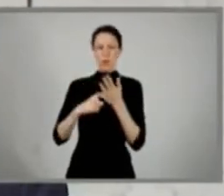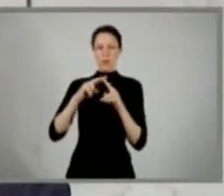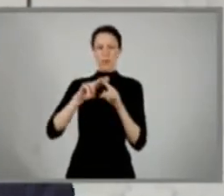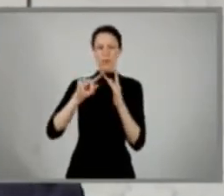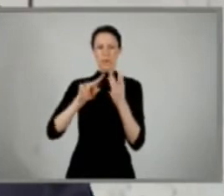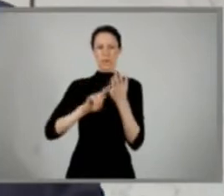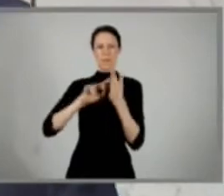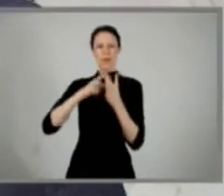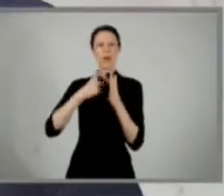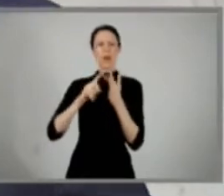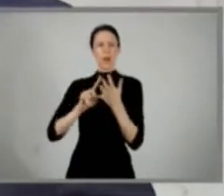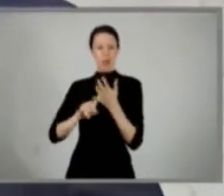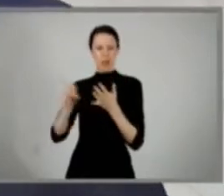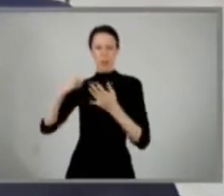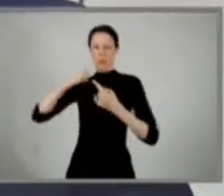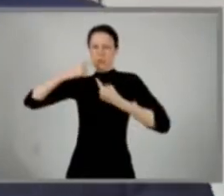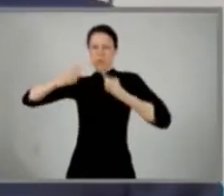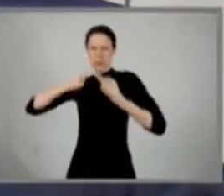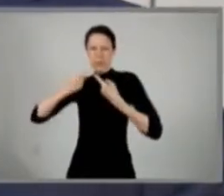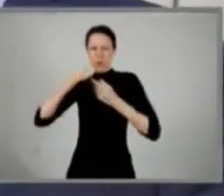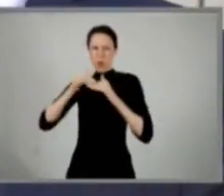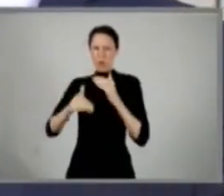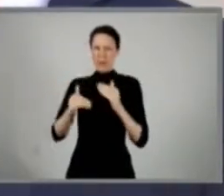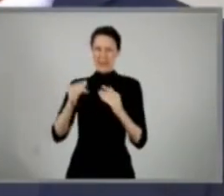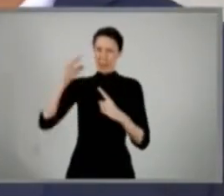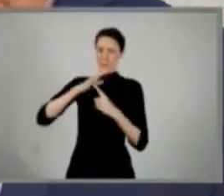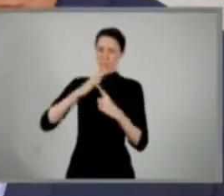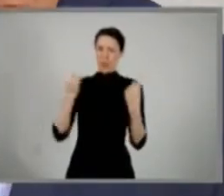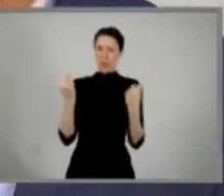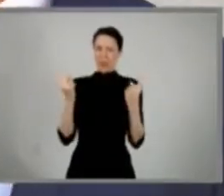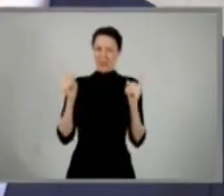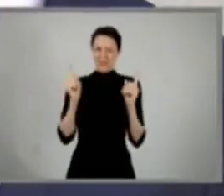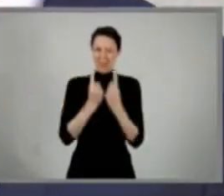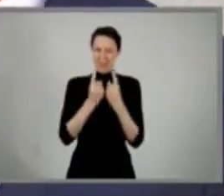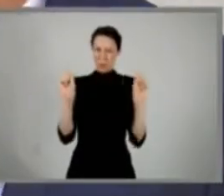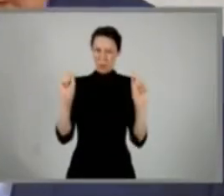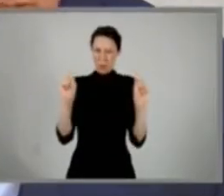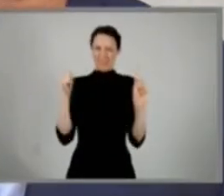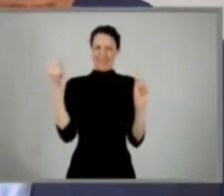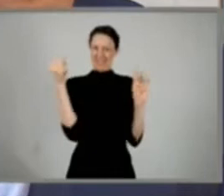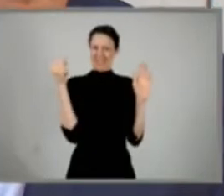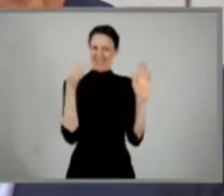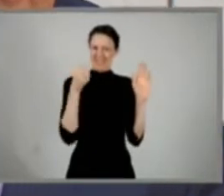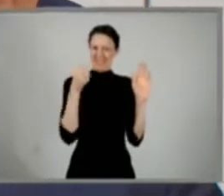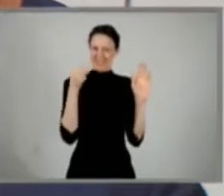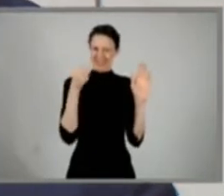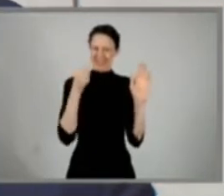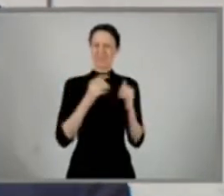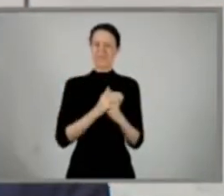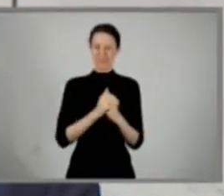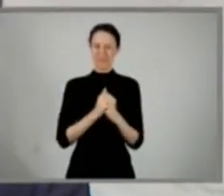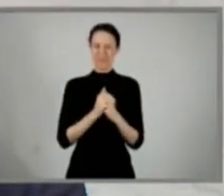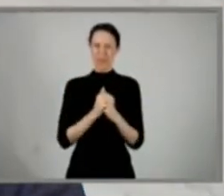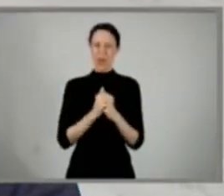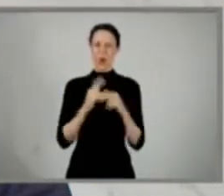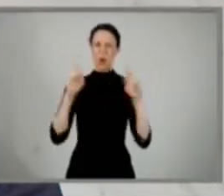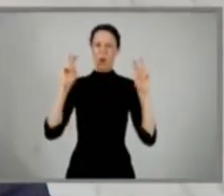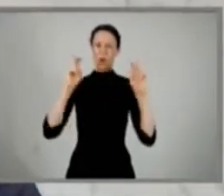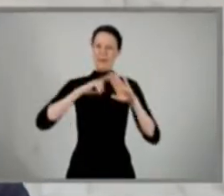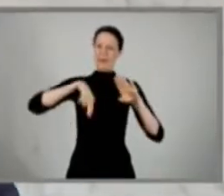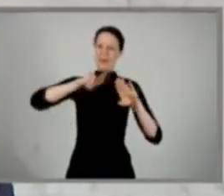Contact Tracing Review, which we received today from Dr. Finkel, and I want to thank Dr. Finkel, as well as Lee